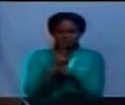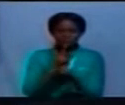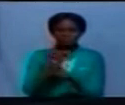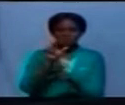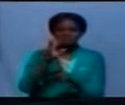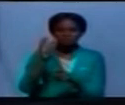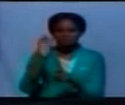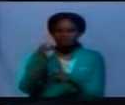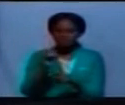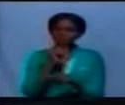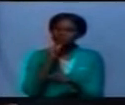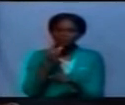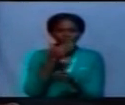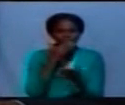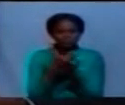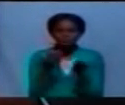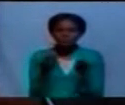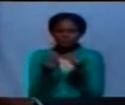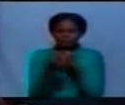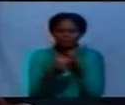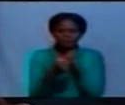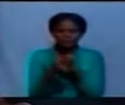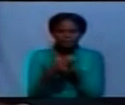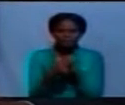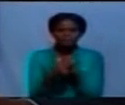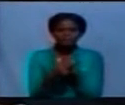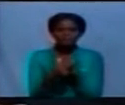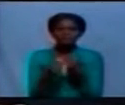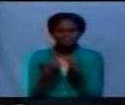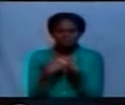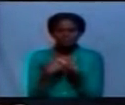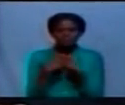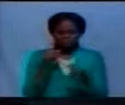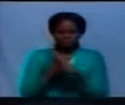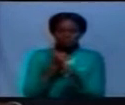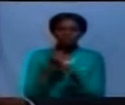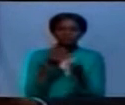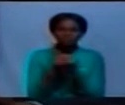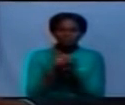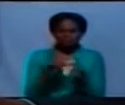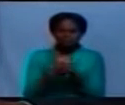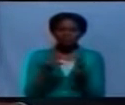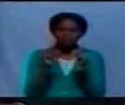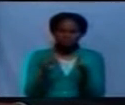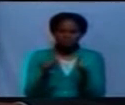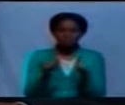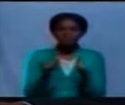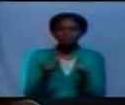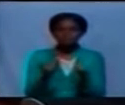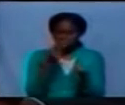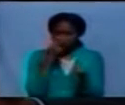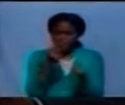It doesn't make sense. Banks exist as commercial entities. They have to make profits. So how do they arrive at interest rates? They will look